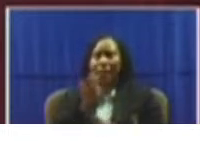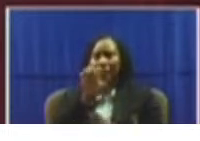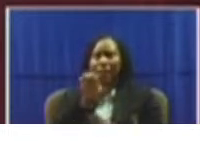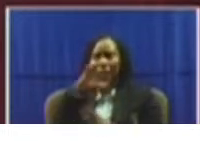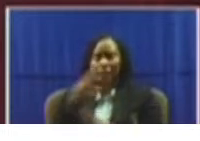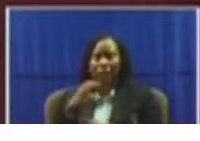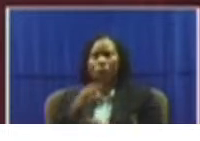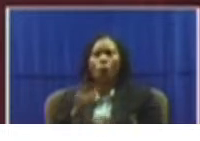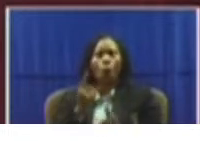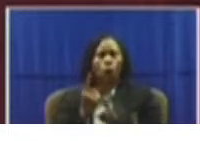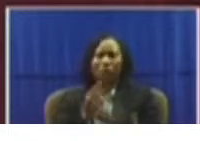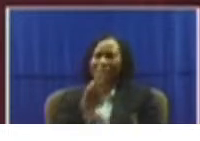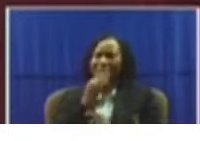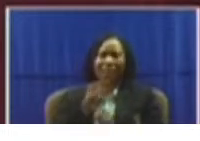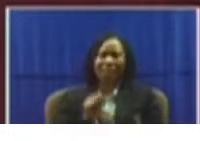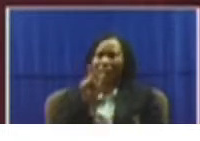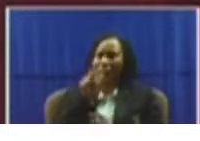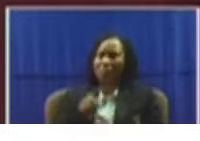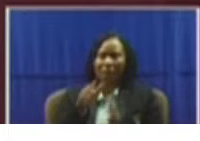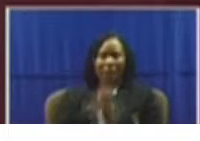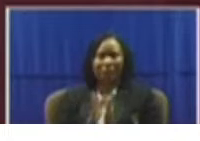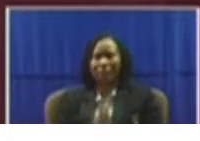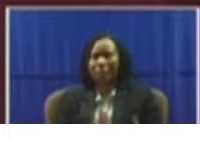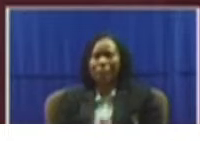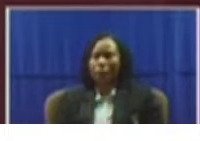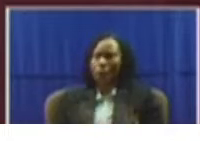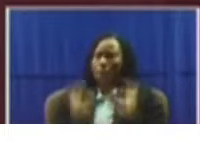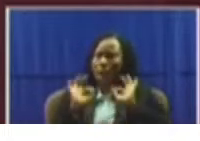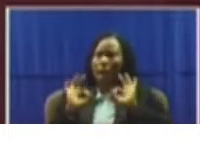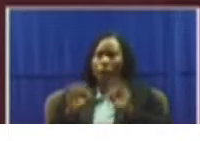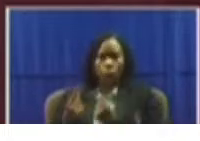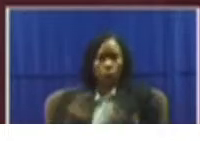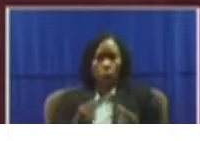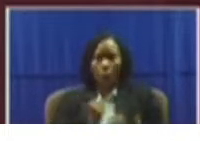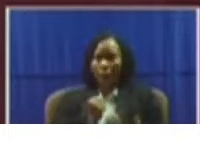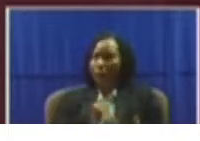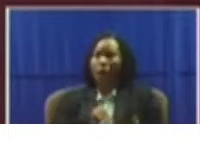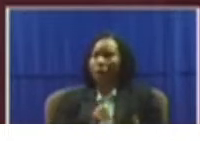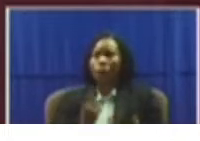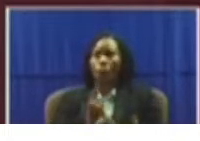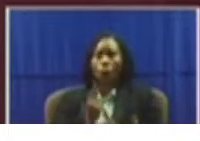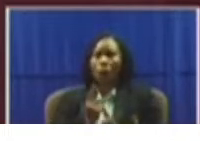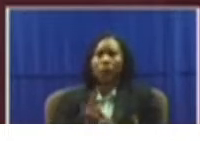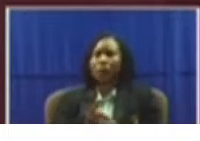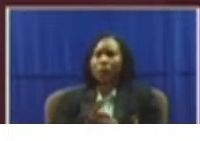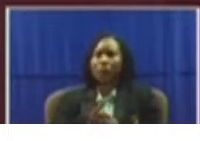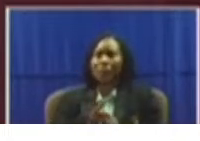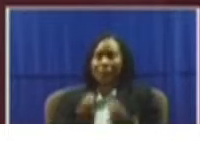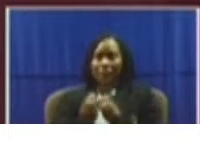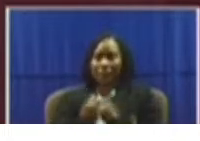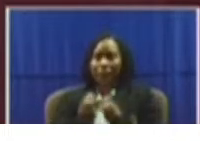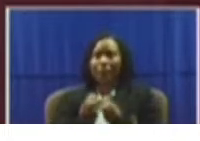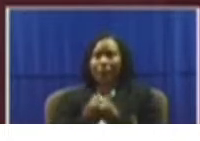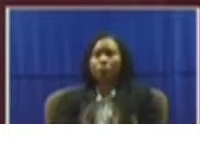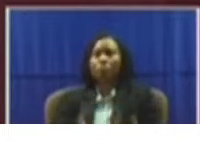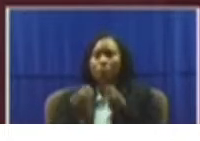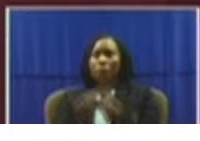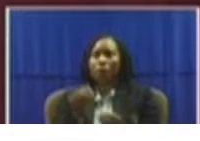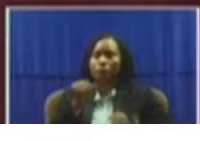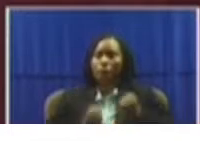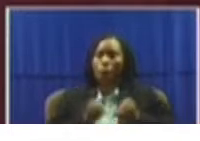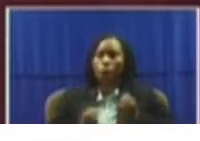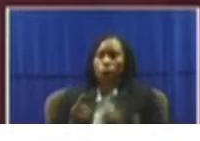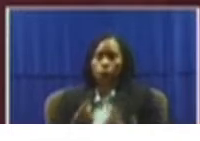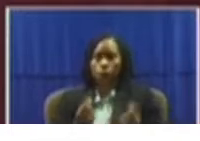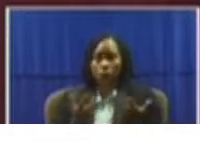unimpeachable characters and with exceptional gifts. It's a fantasy that cabinets can be formed on the basis that the